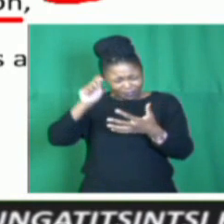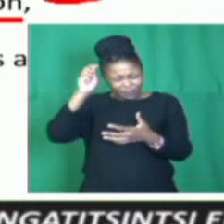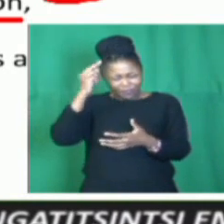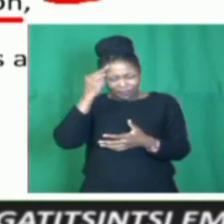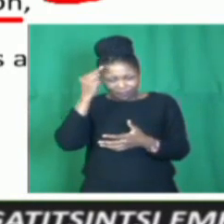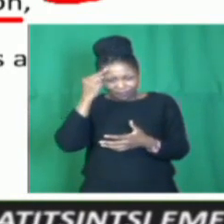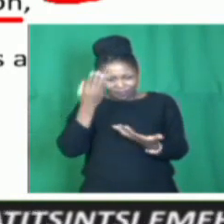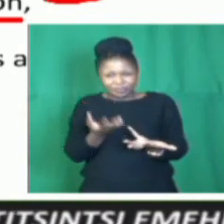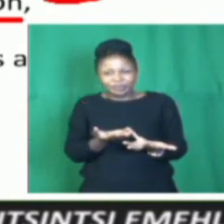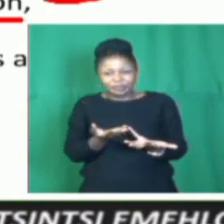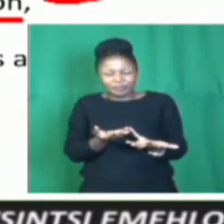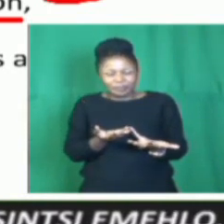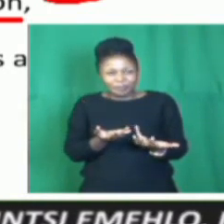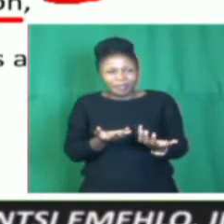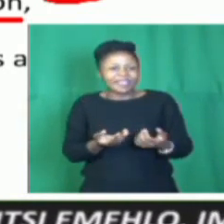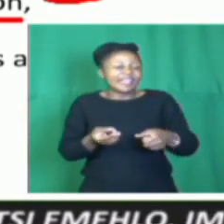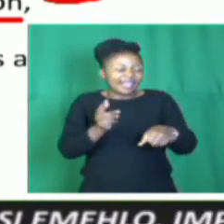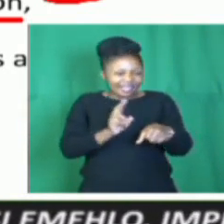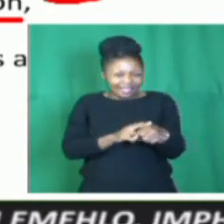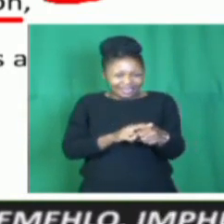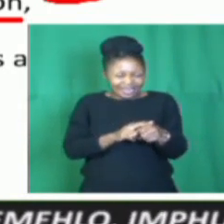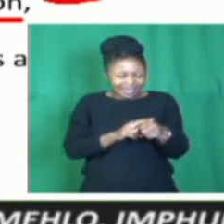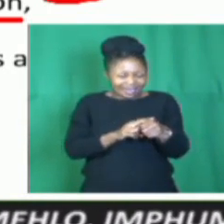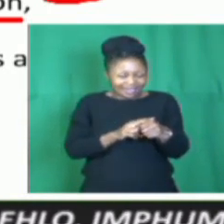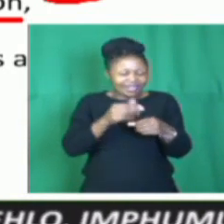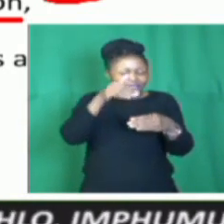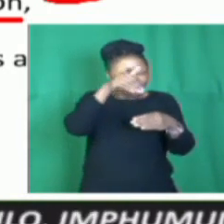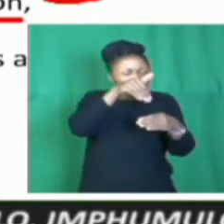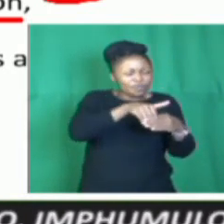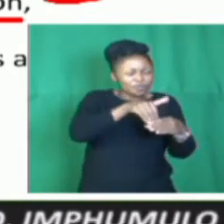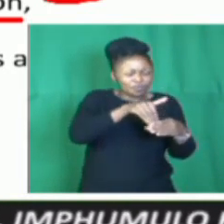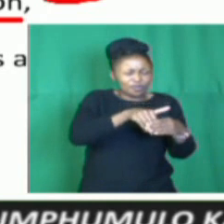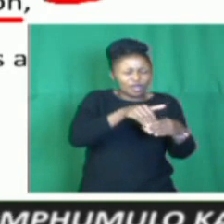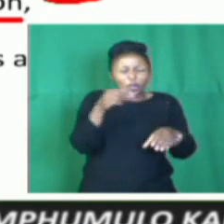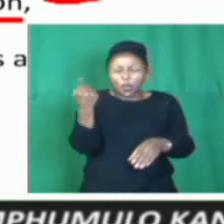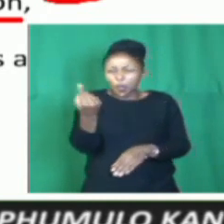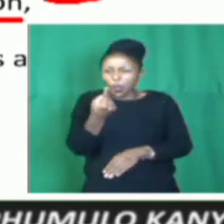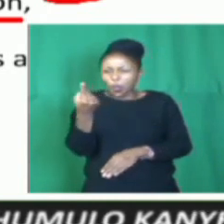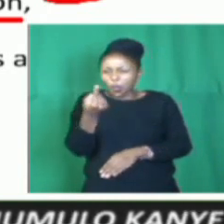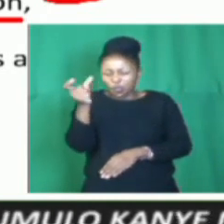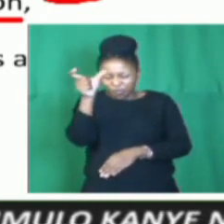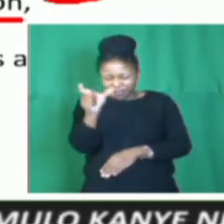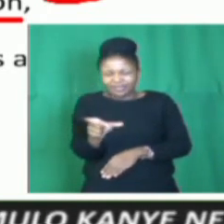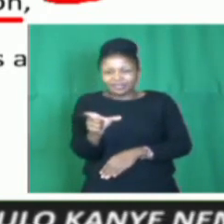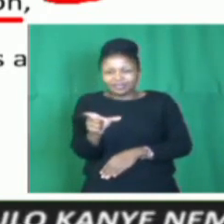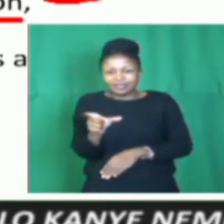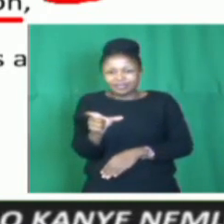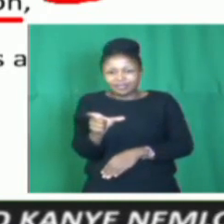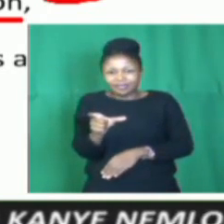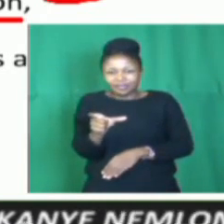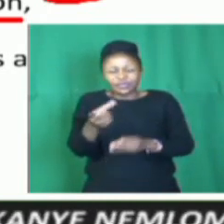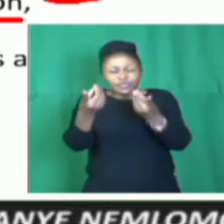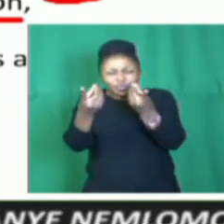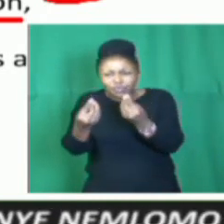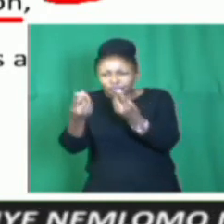you should include who or she that person is and what he does.